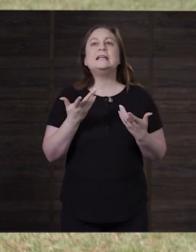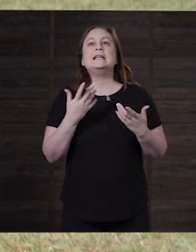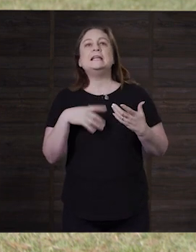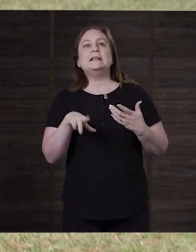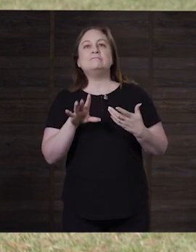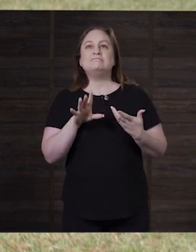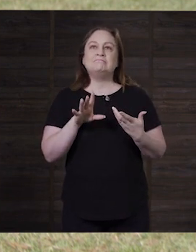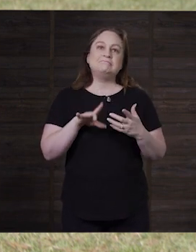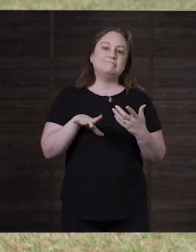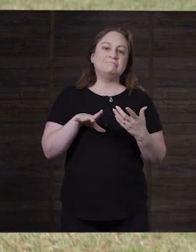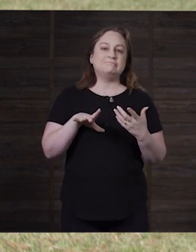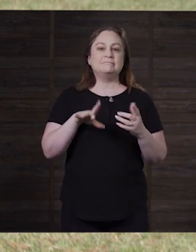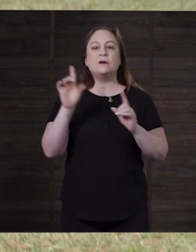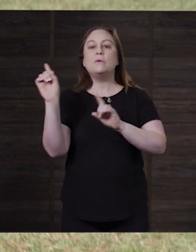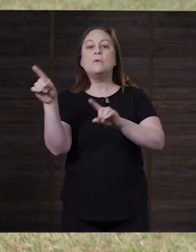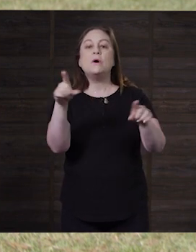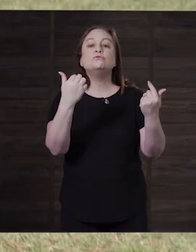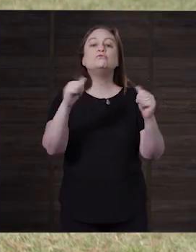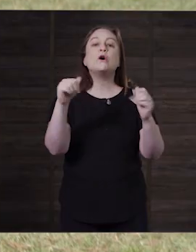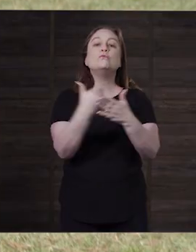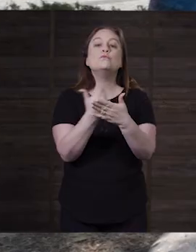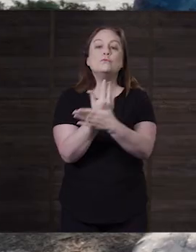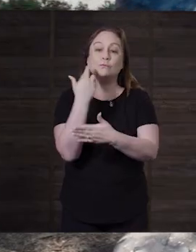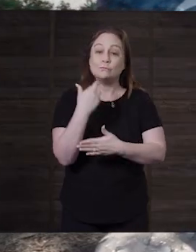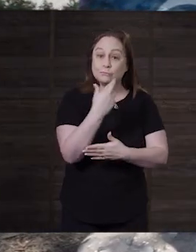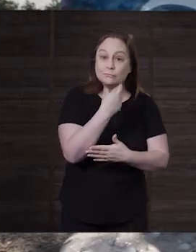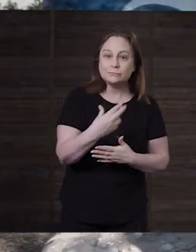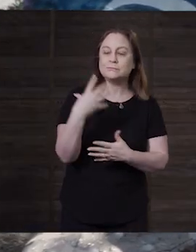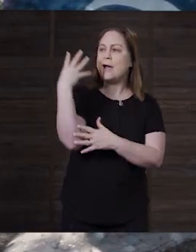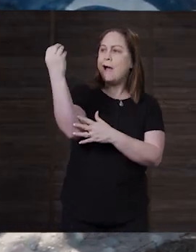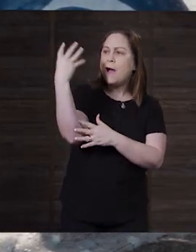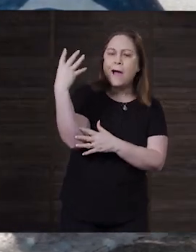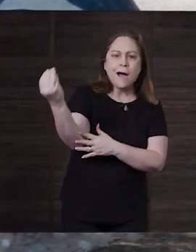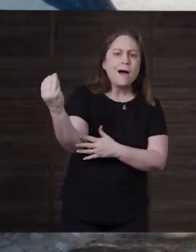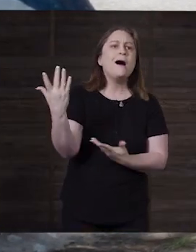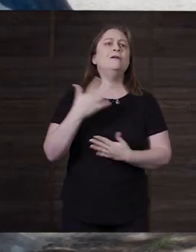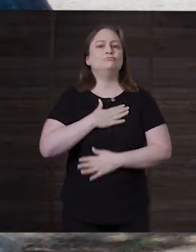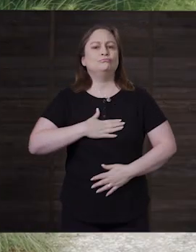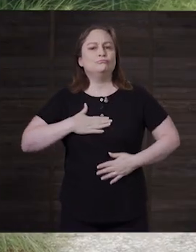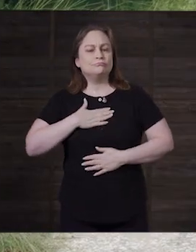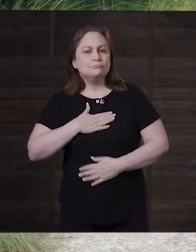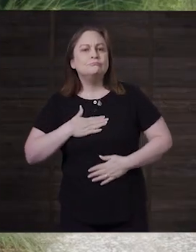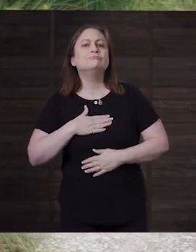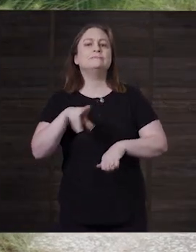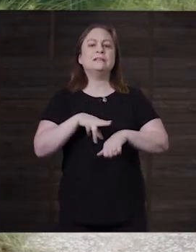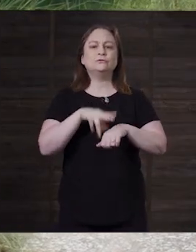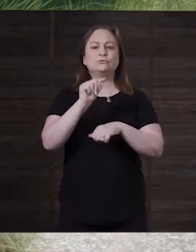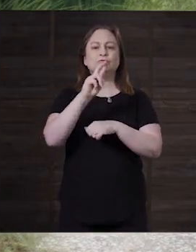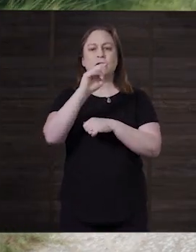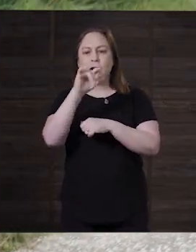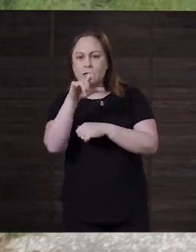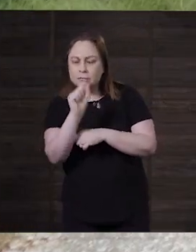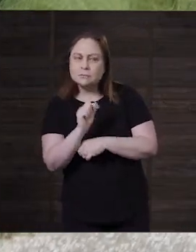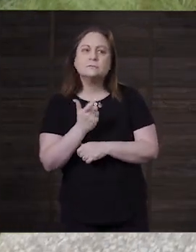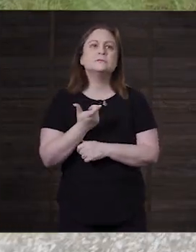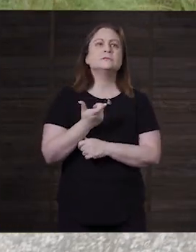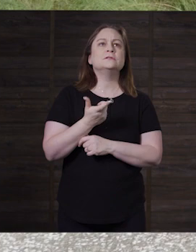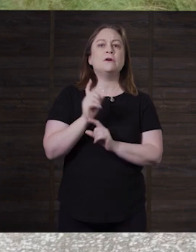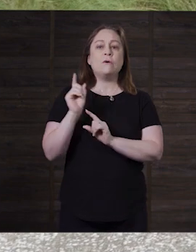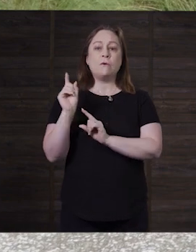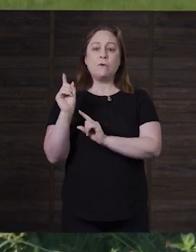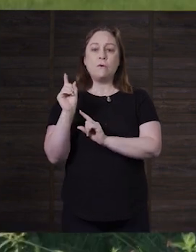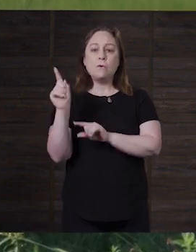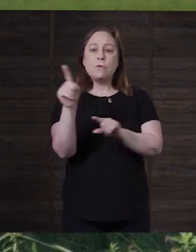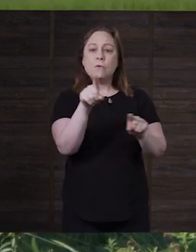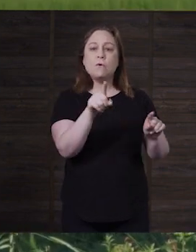and going to try new restaurants, just being out in the outdoors, going through nature trails, going to